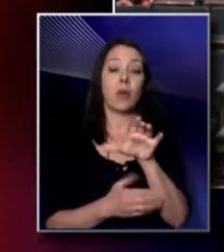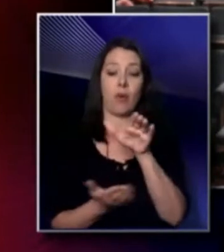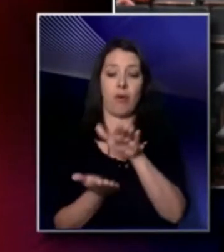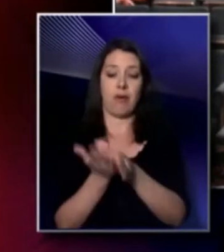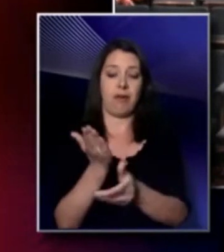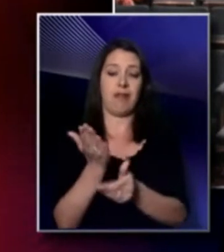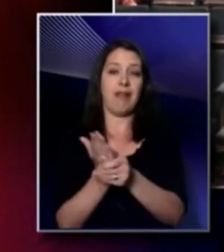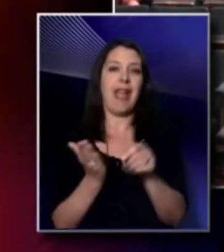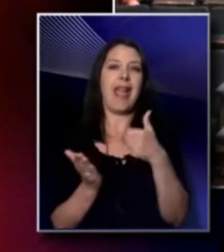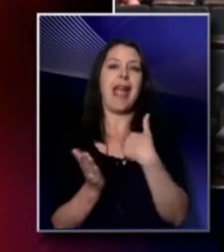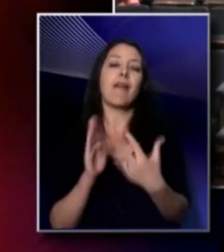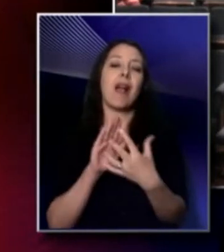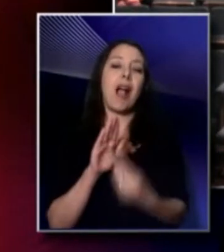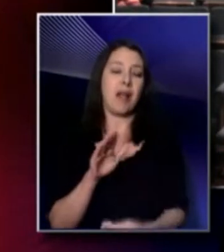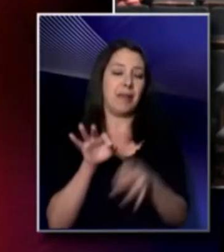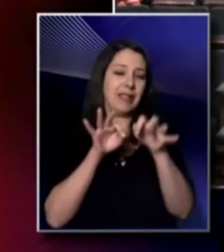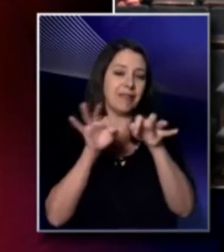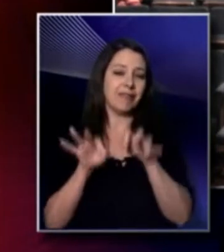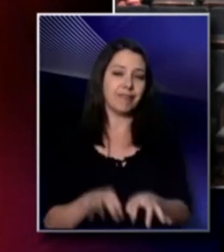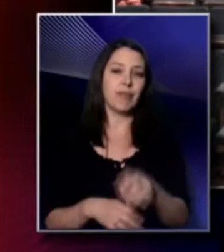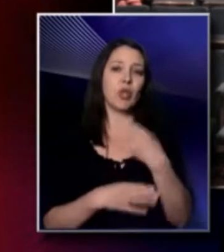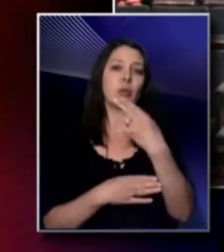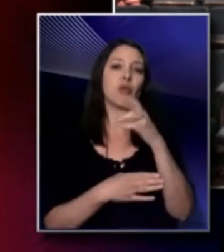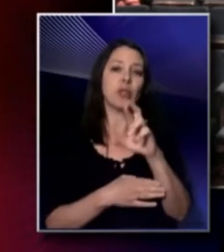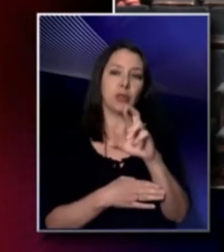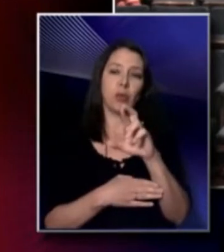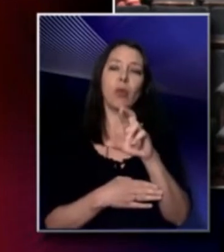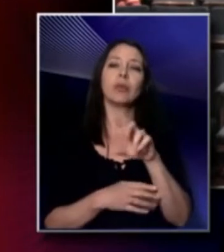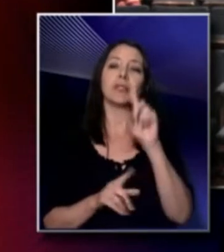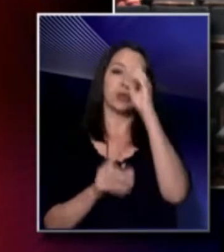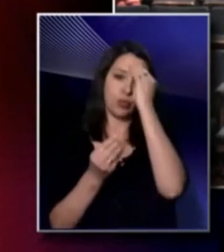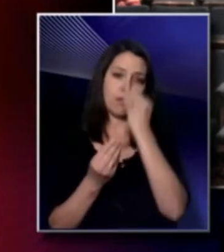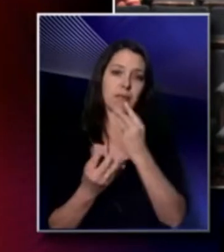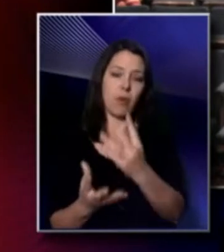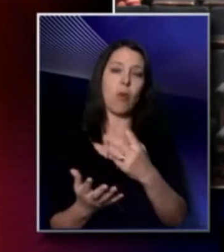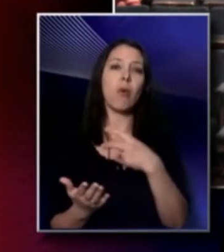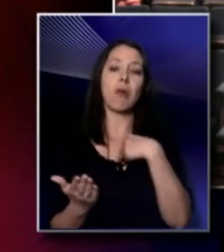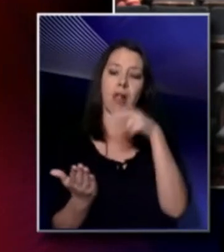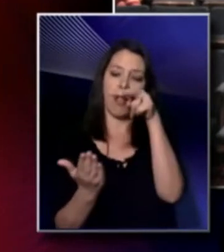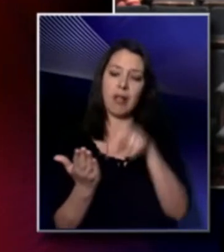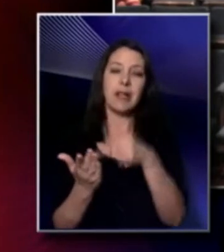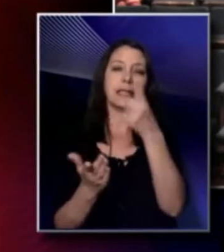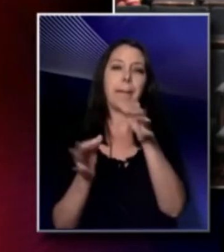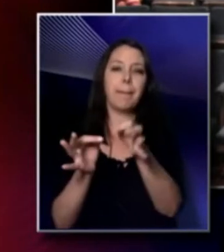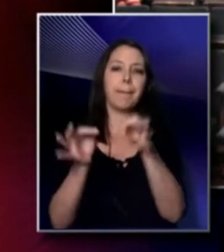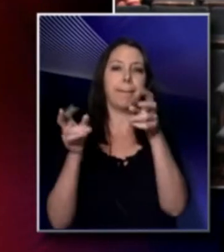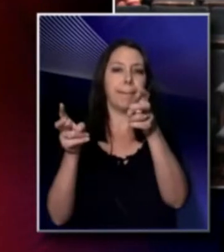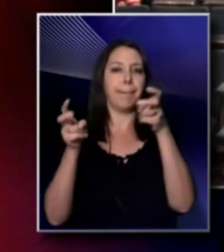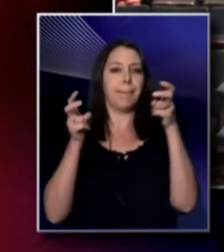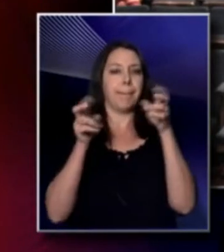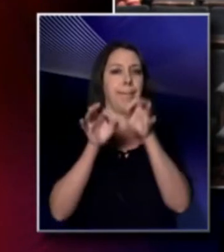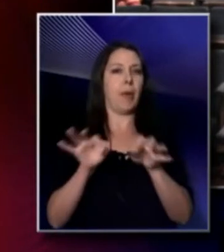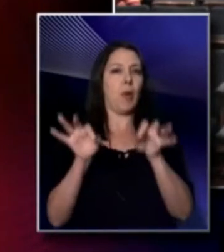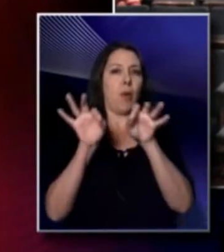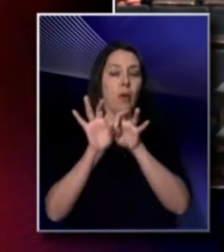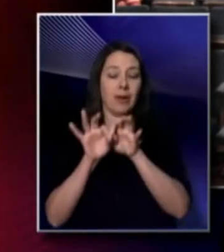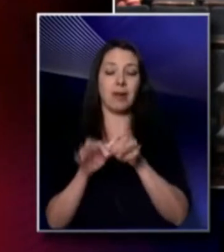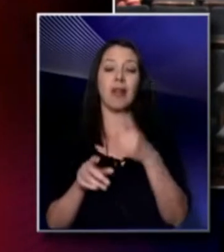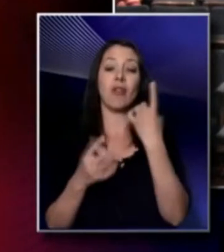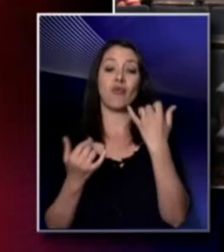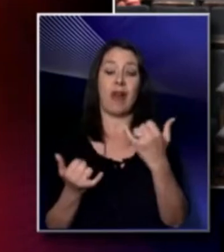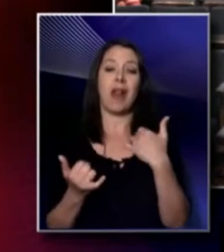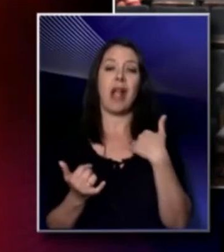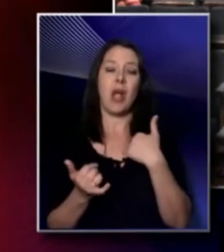Human Resources Department report. I'd like to take a moment to highlight a couple of items. Currently, we're working on a